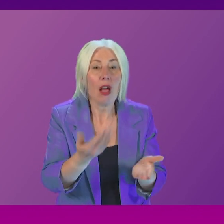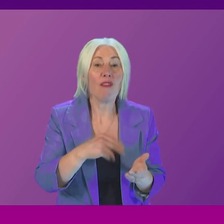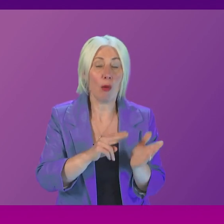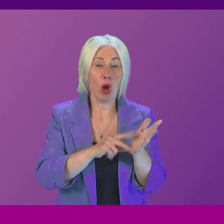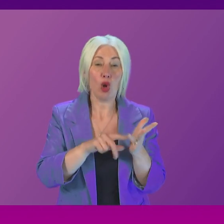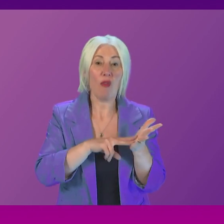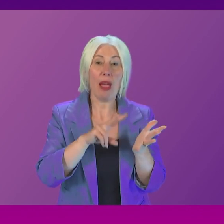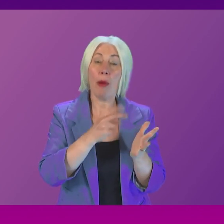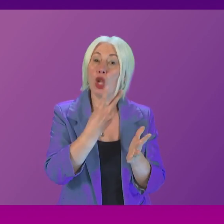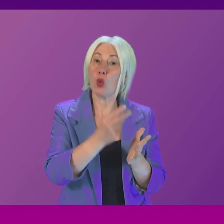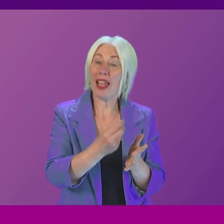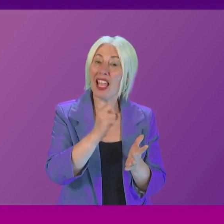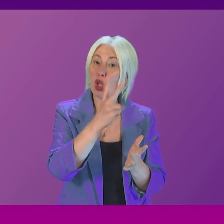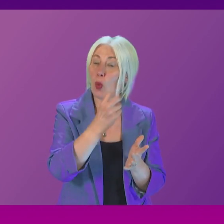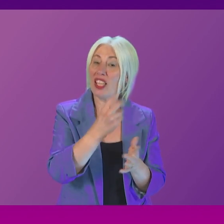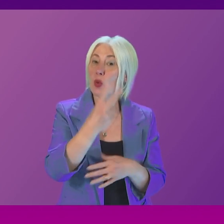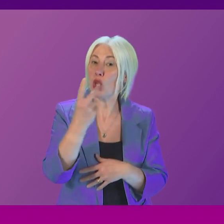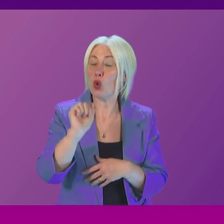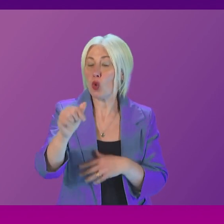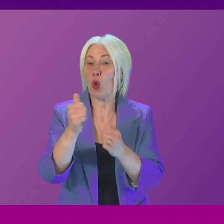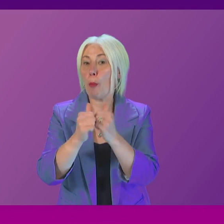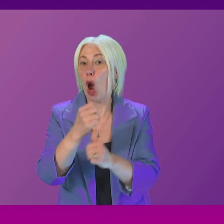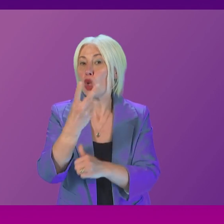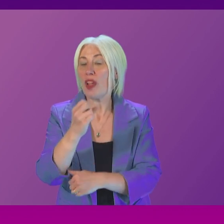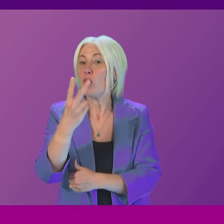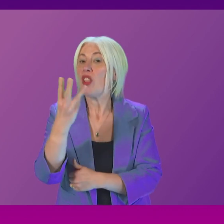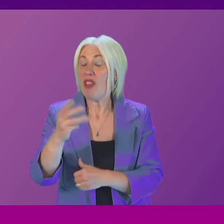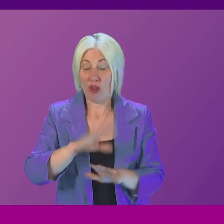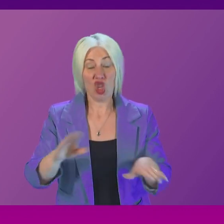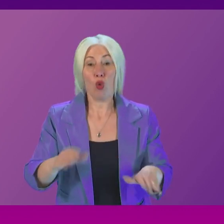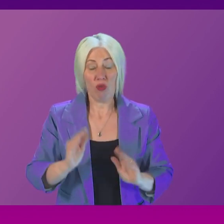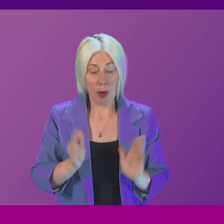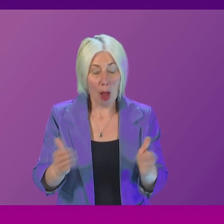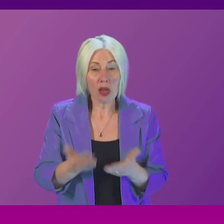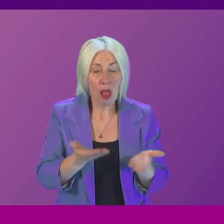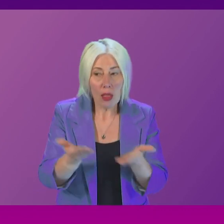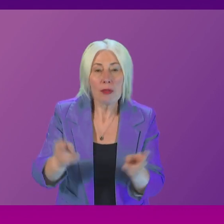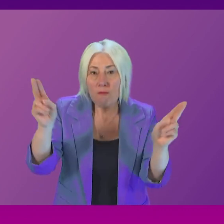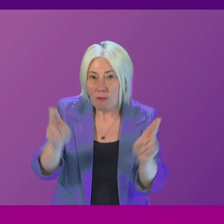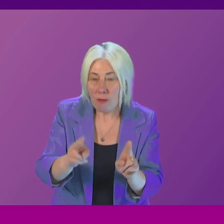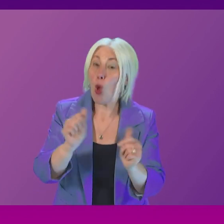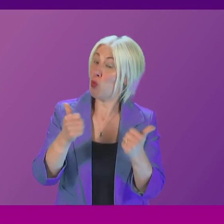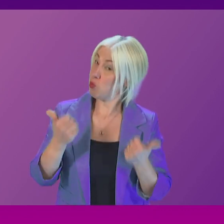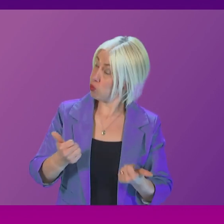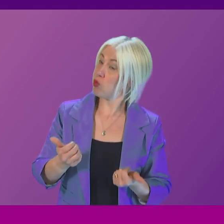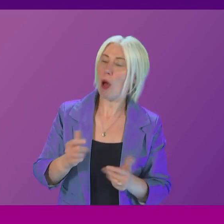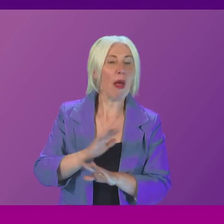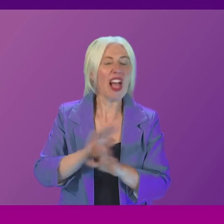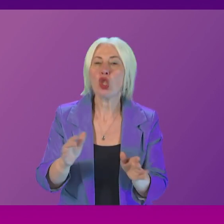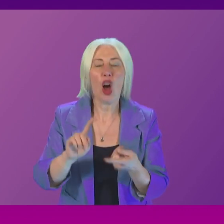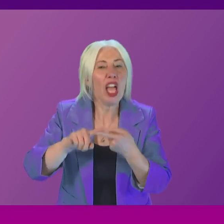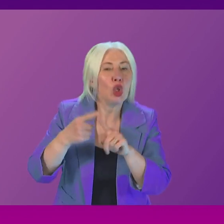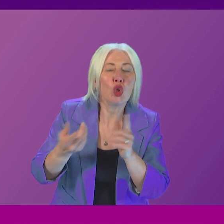November 22 to March 23. So that is really encouraging news, but she says it's not an excuse